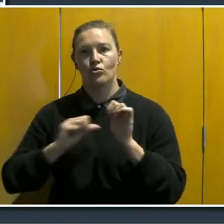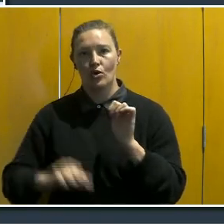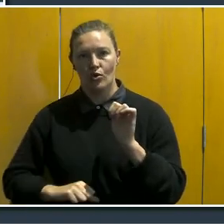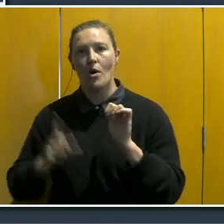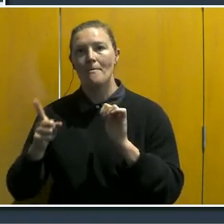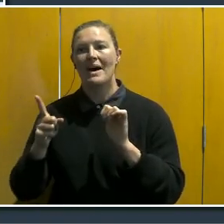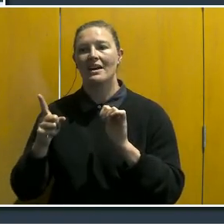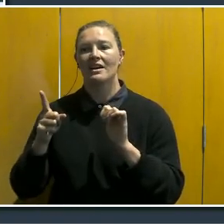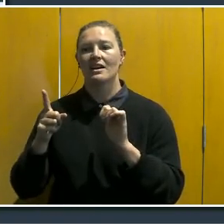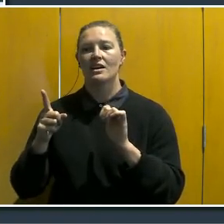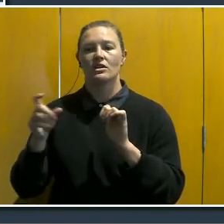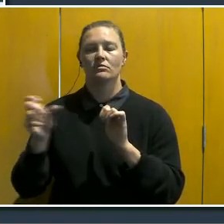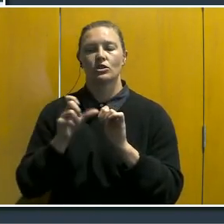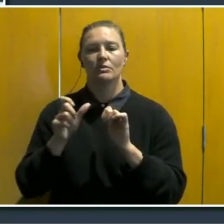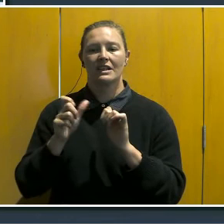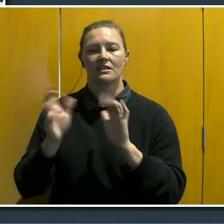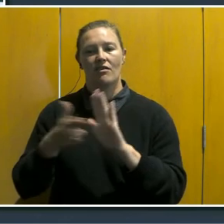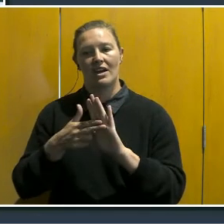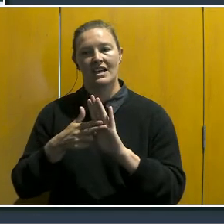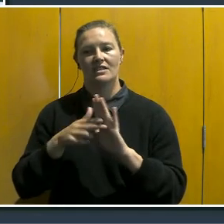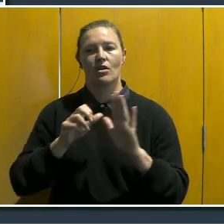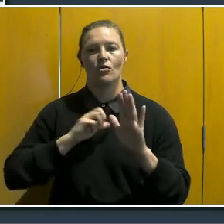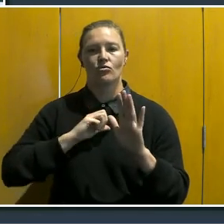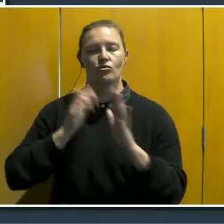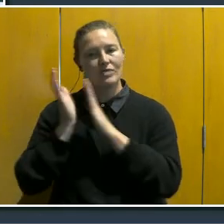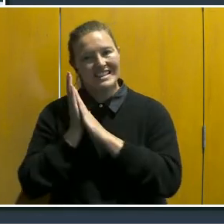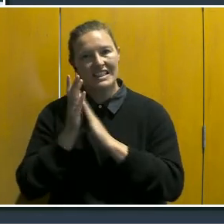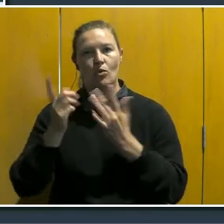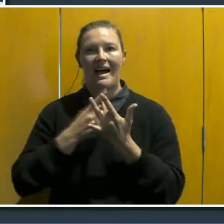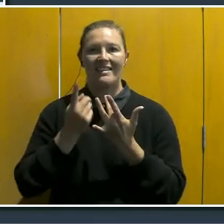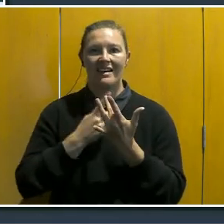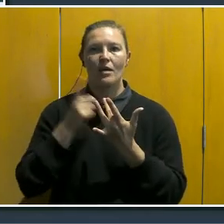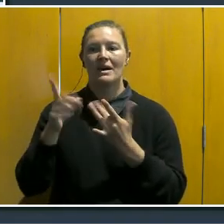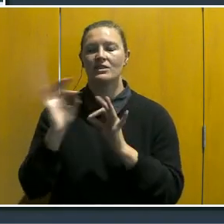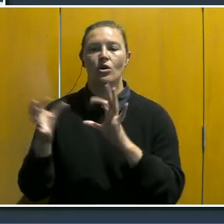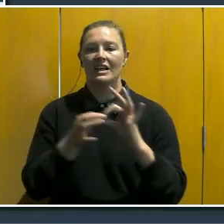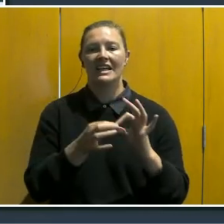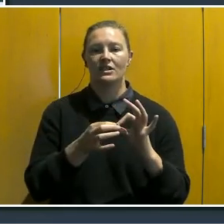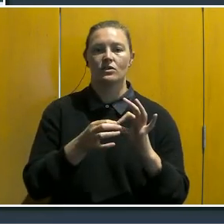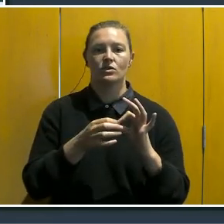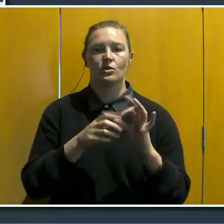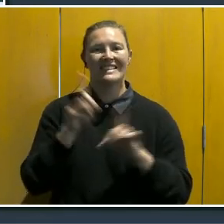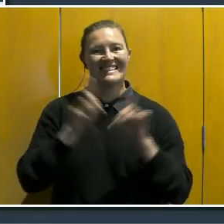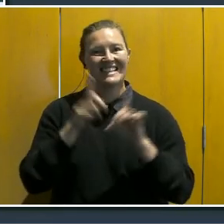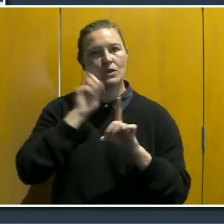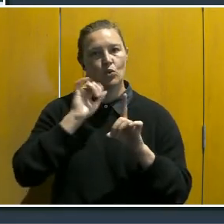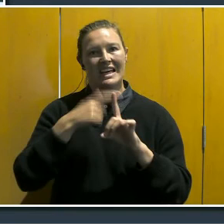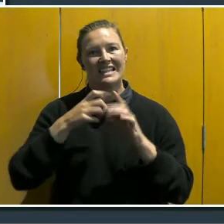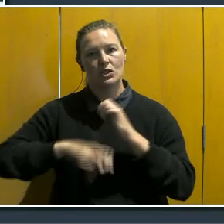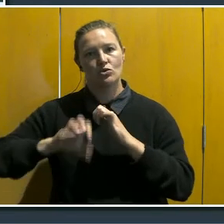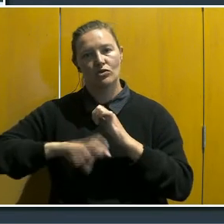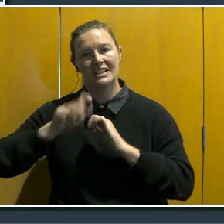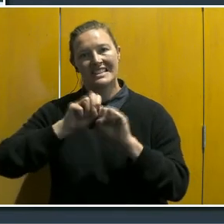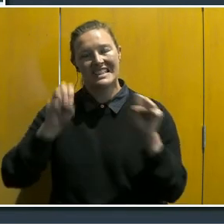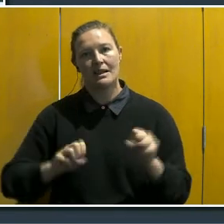otherwise be defined as residential or other, but is not connected and cannot reasonably be connected to city water and sewerage system, is defined as